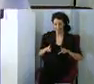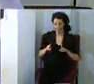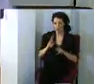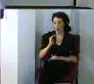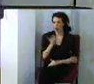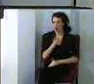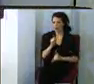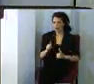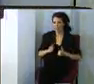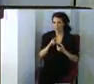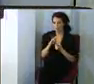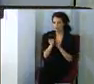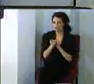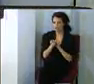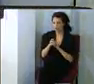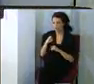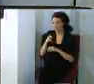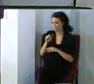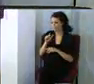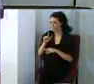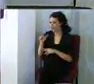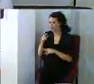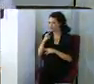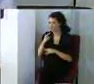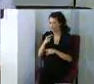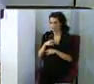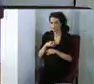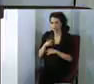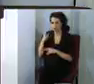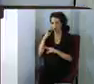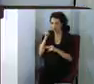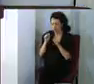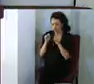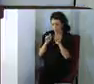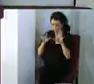in the twinkling of an eye, that our lives get changed, our lives get transformed.